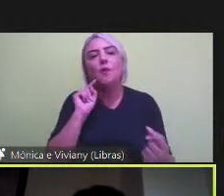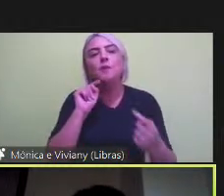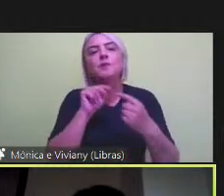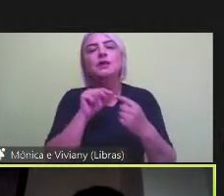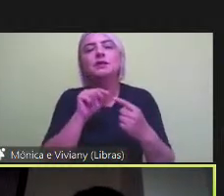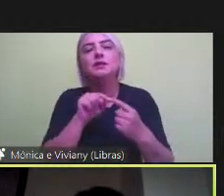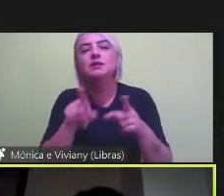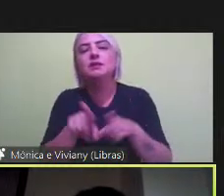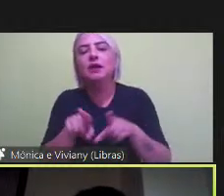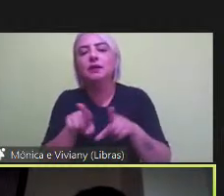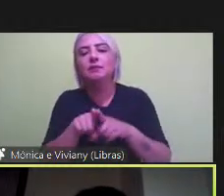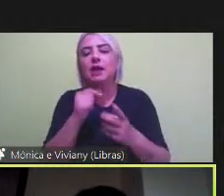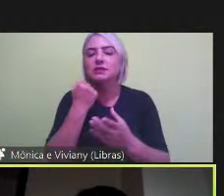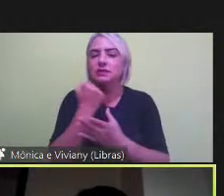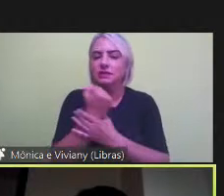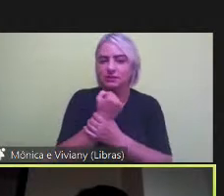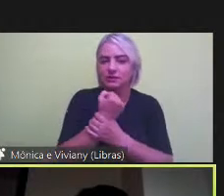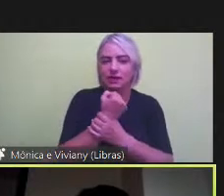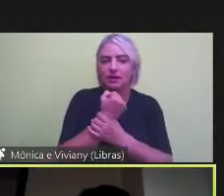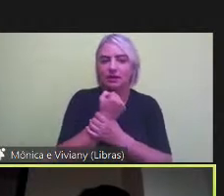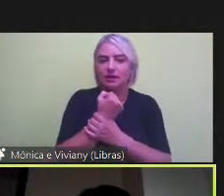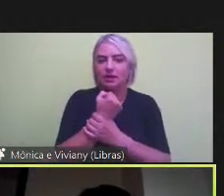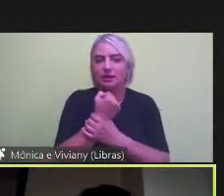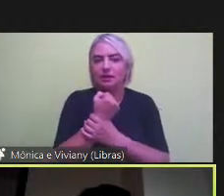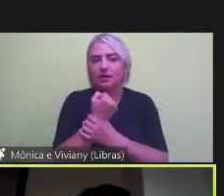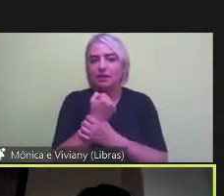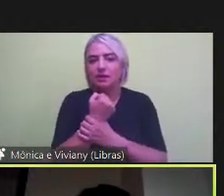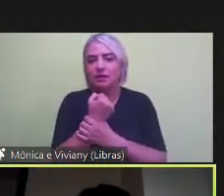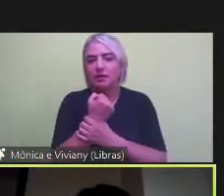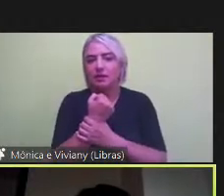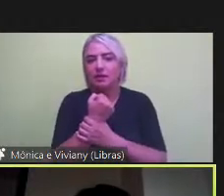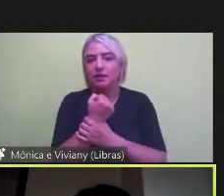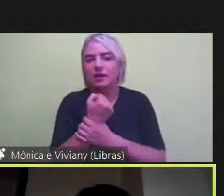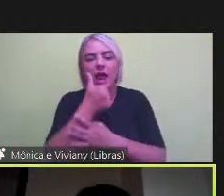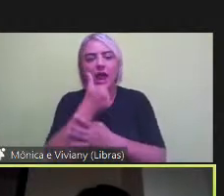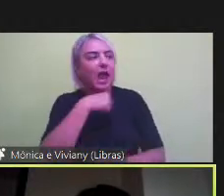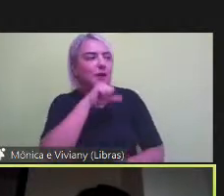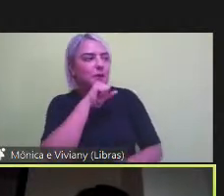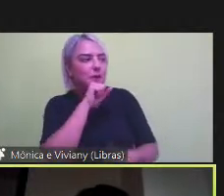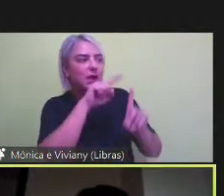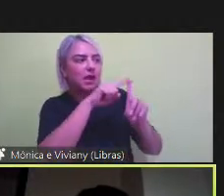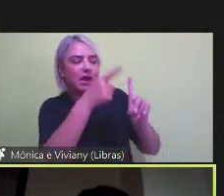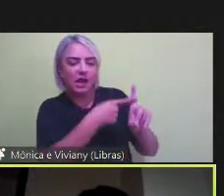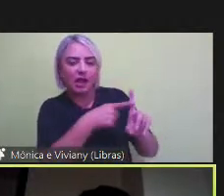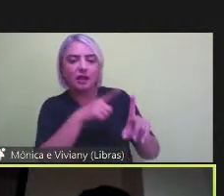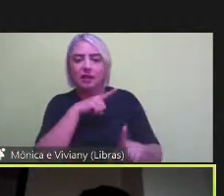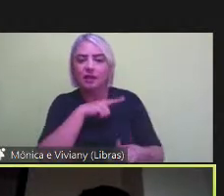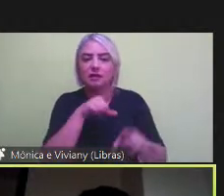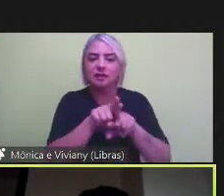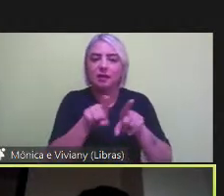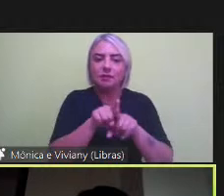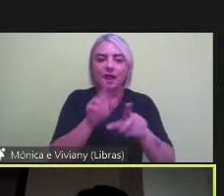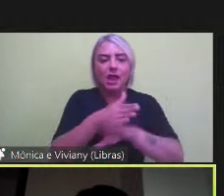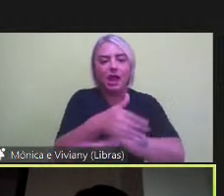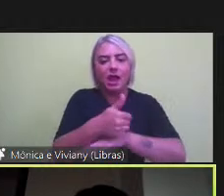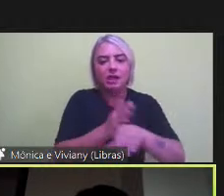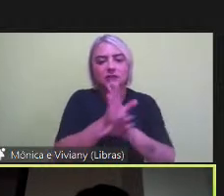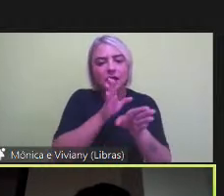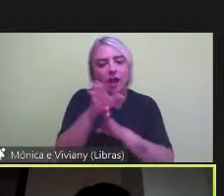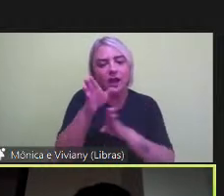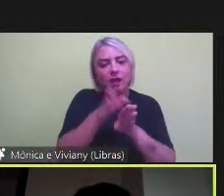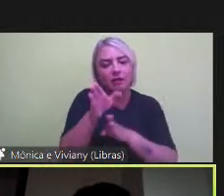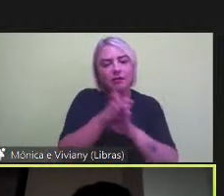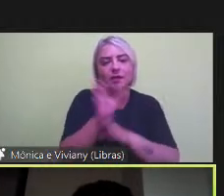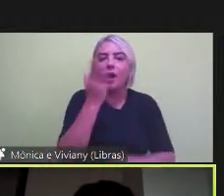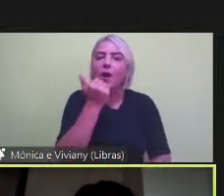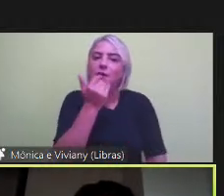the objective is also to assure that the pregnant women also have